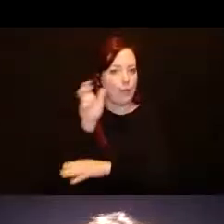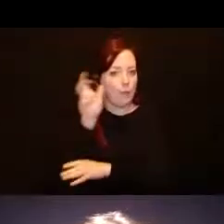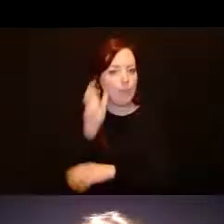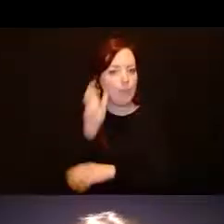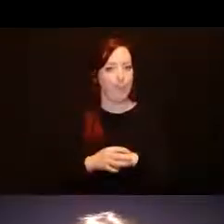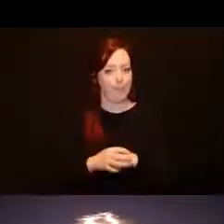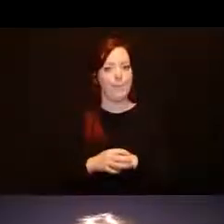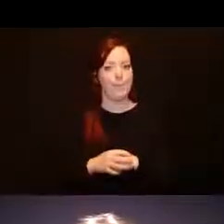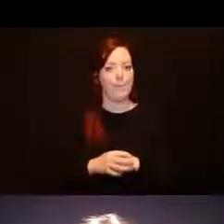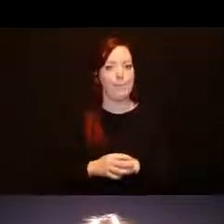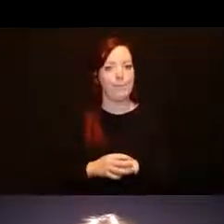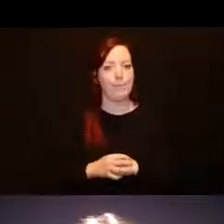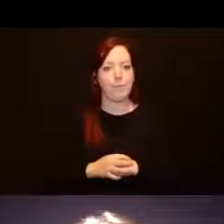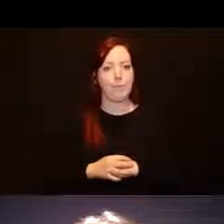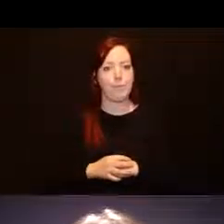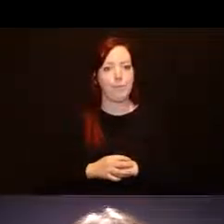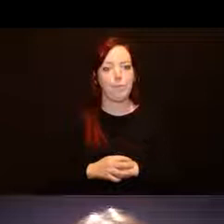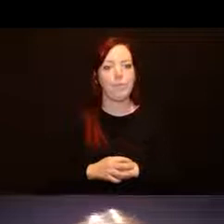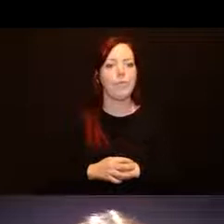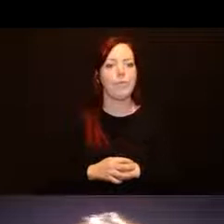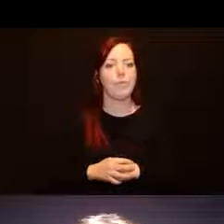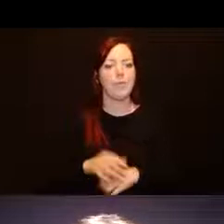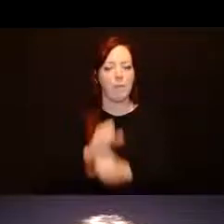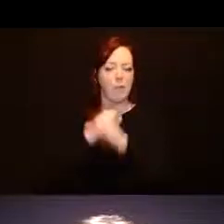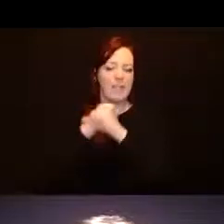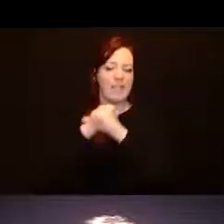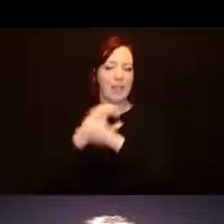And this is a very